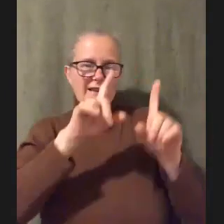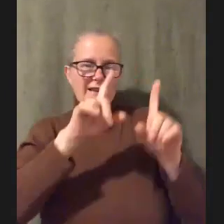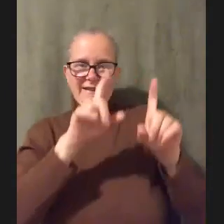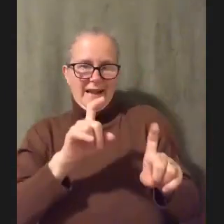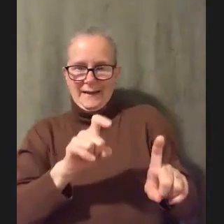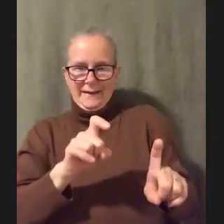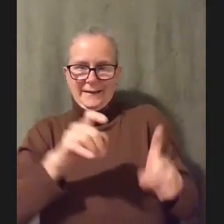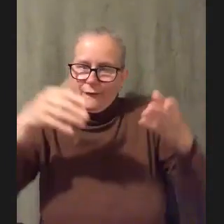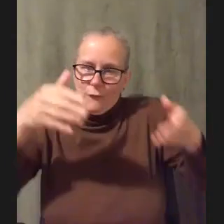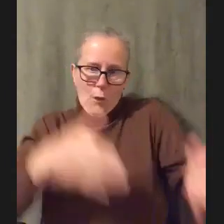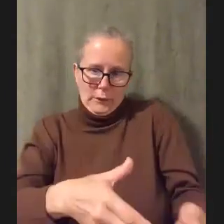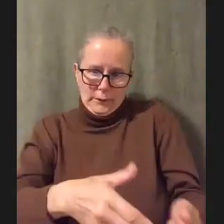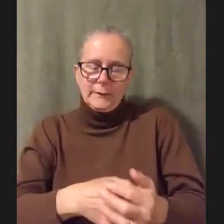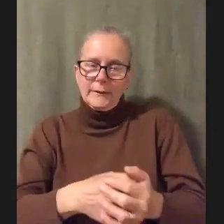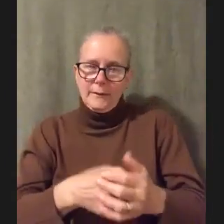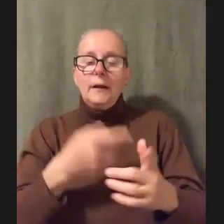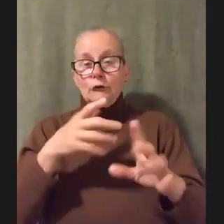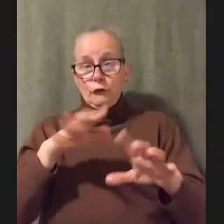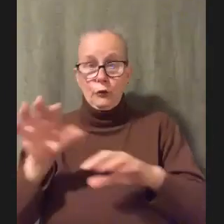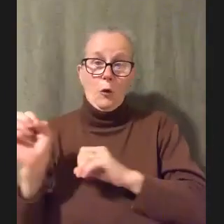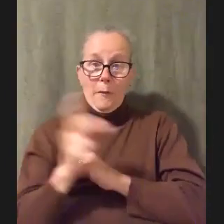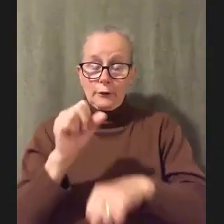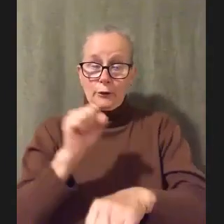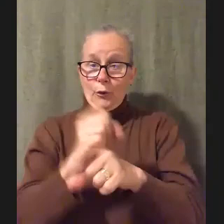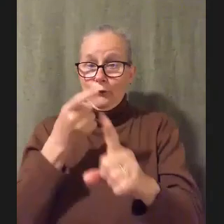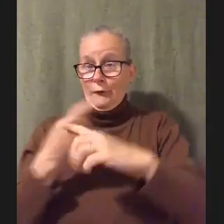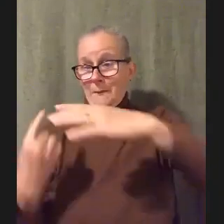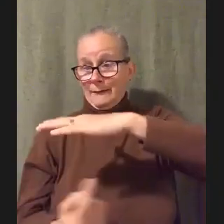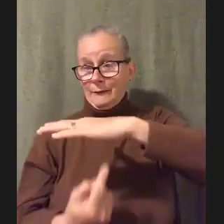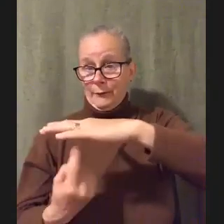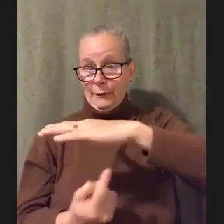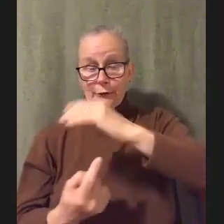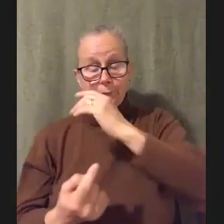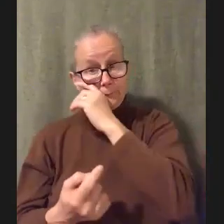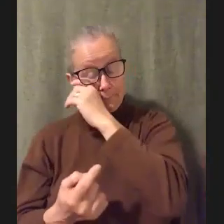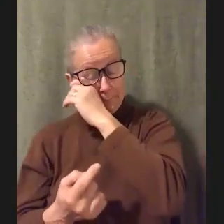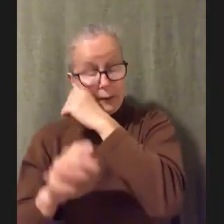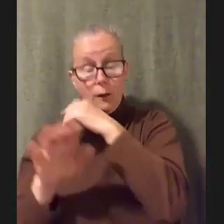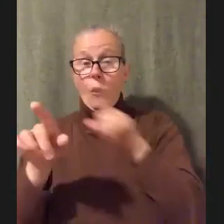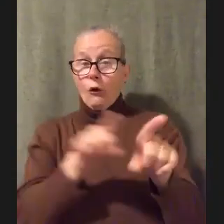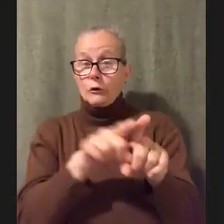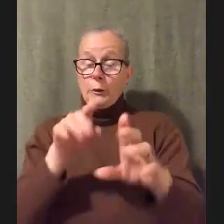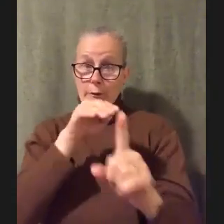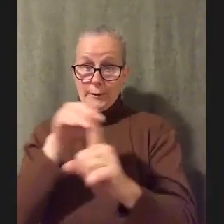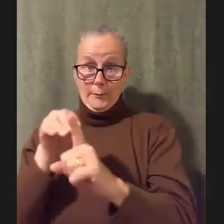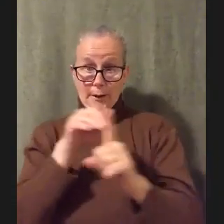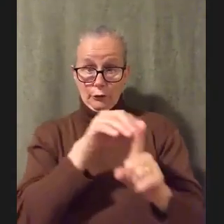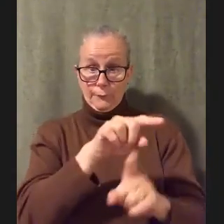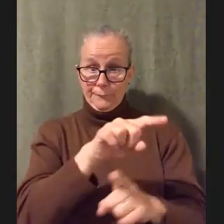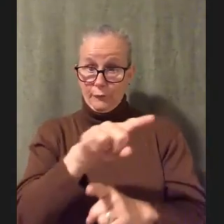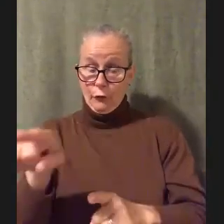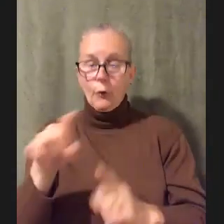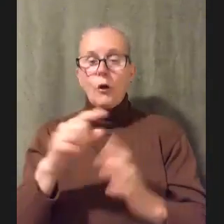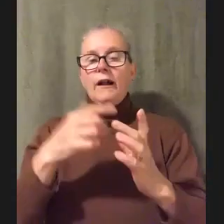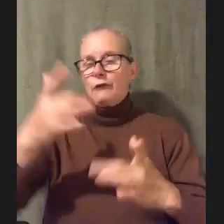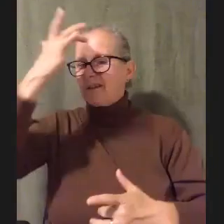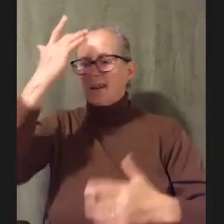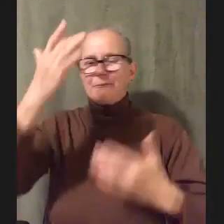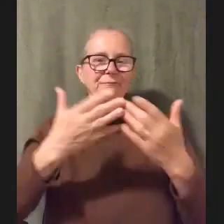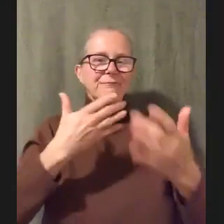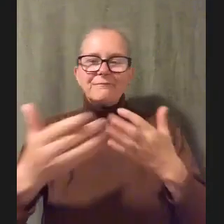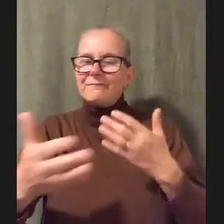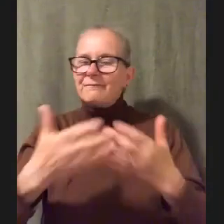from isolation and permission to return to work. And just a reminder for all of us, again, if you're sick, regardless of